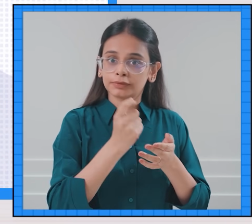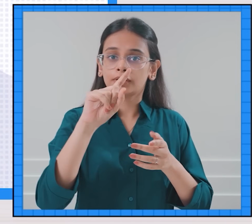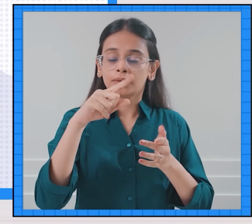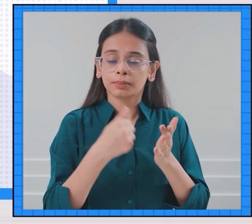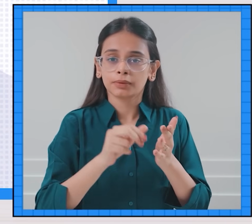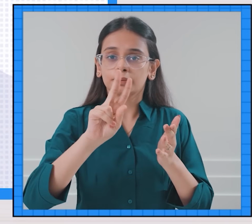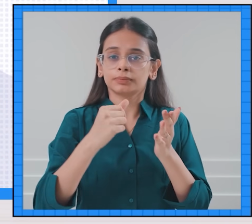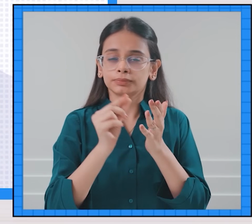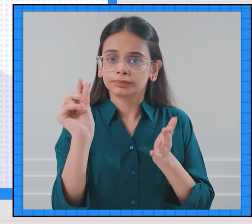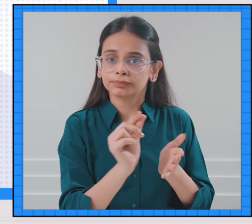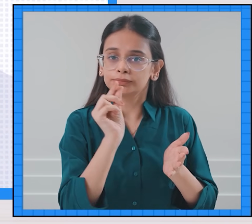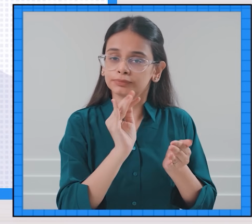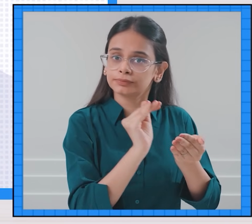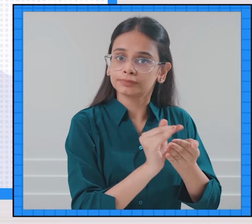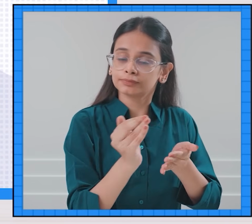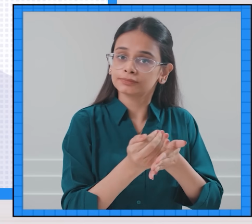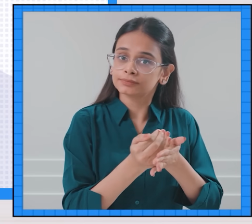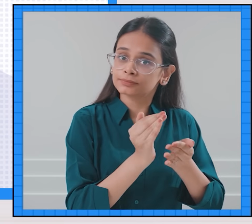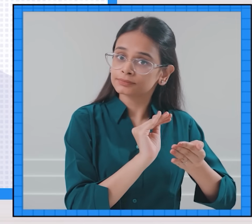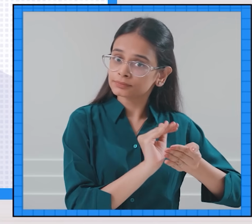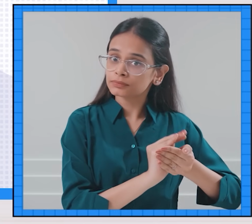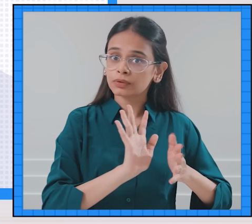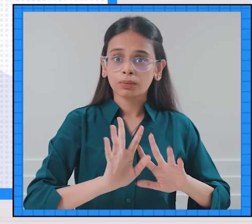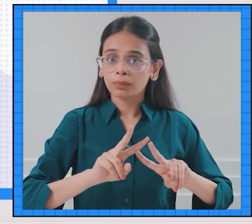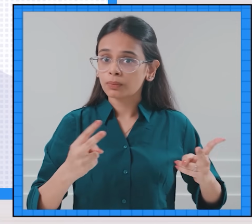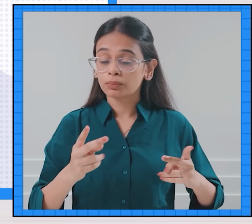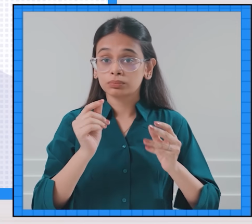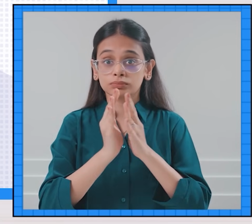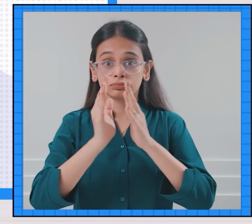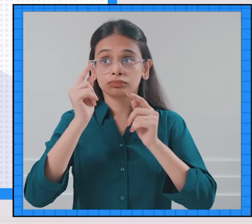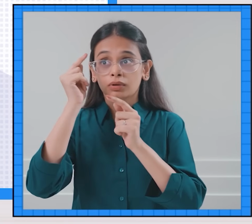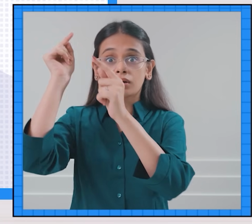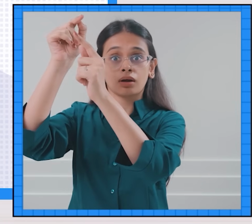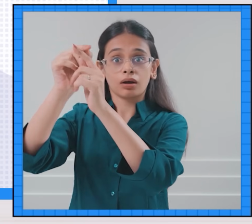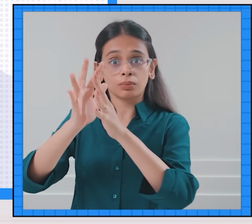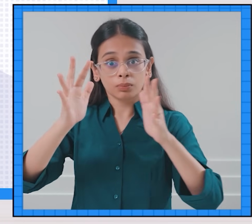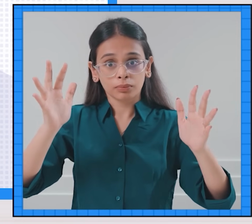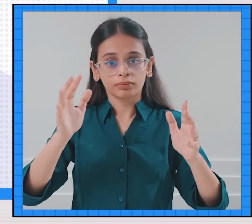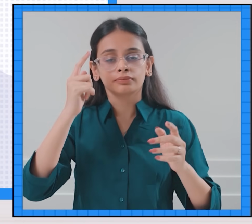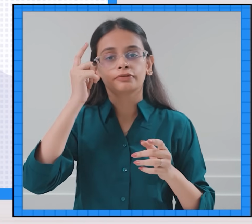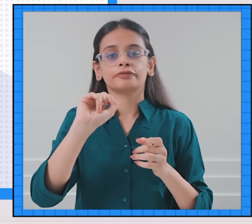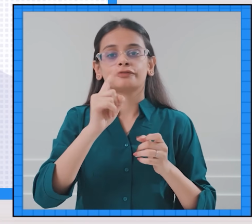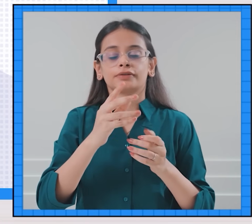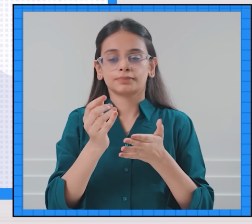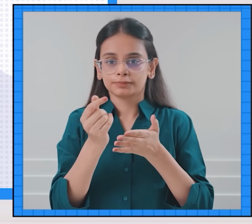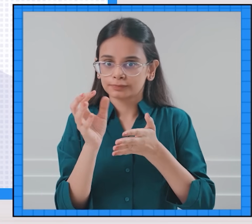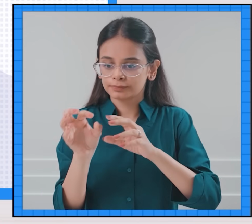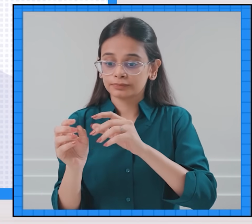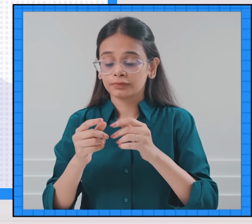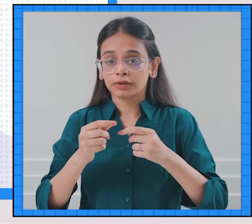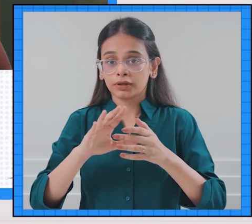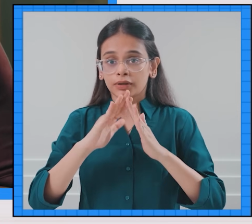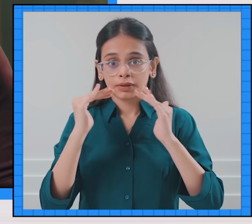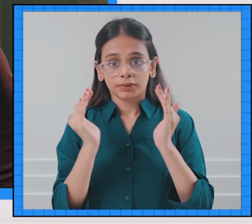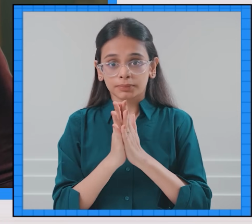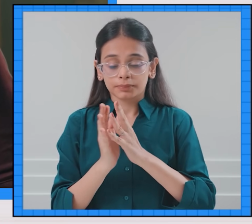you hit the targeted emergency corpus number. Or if you have a large corpus, it makes sense to first carve out the emergency corpus